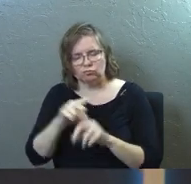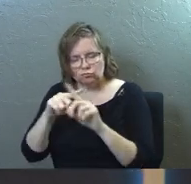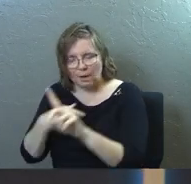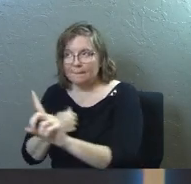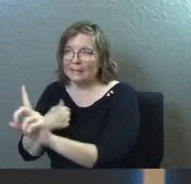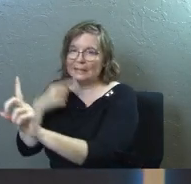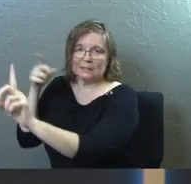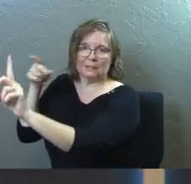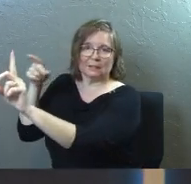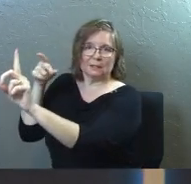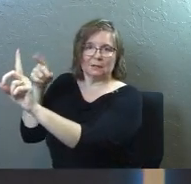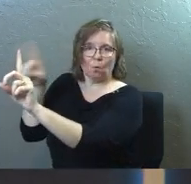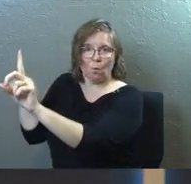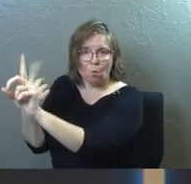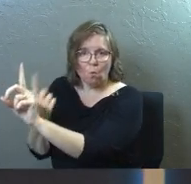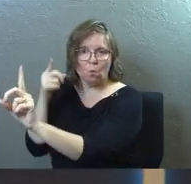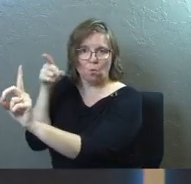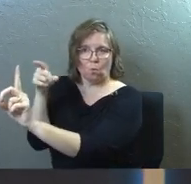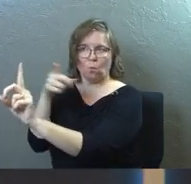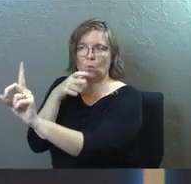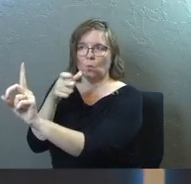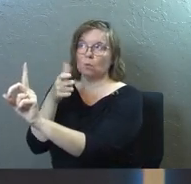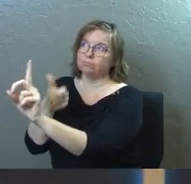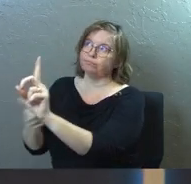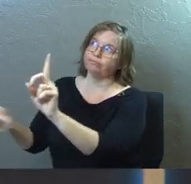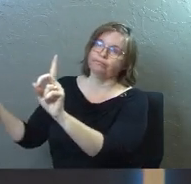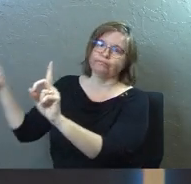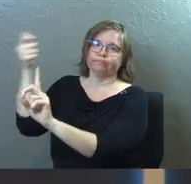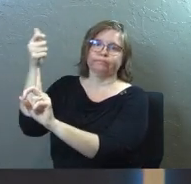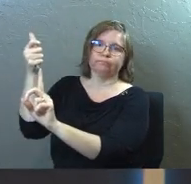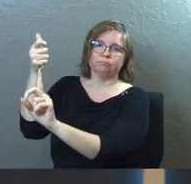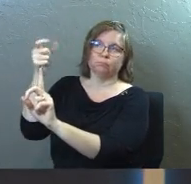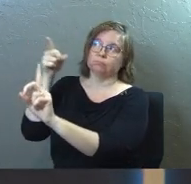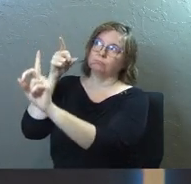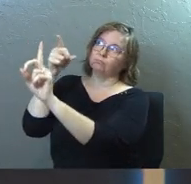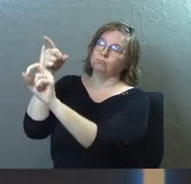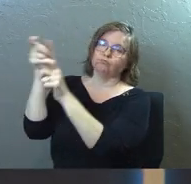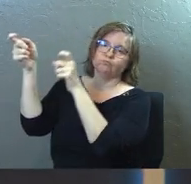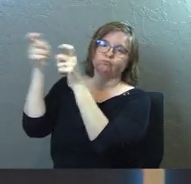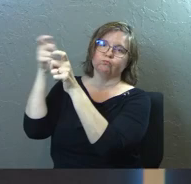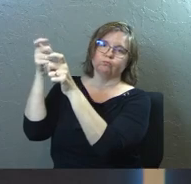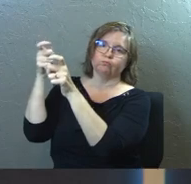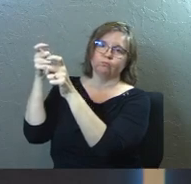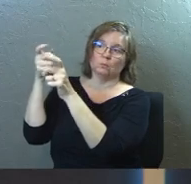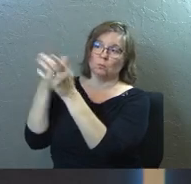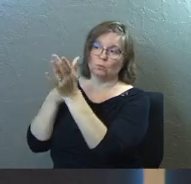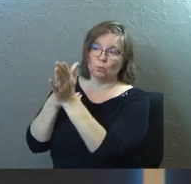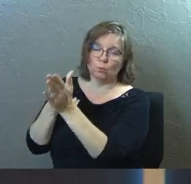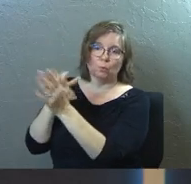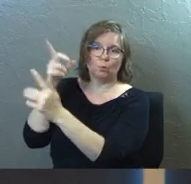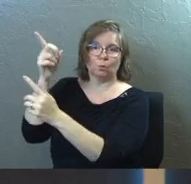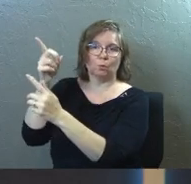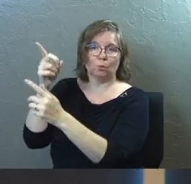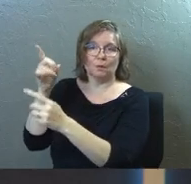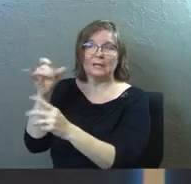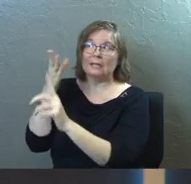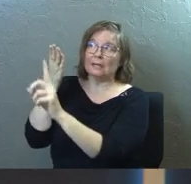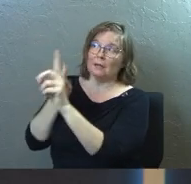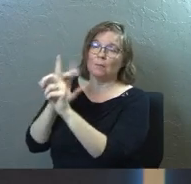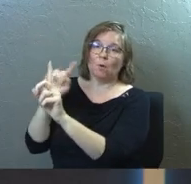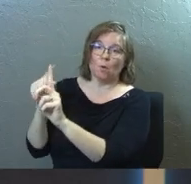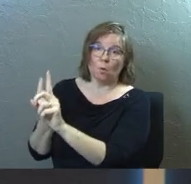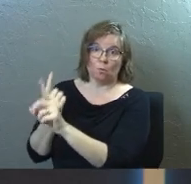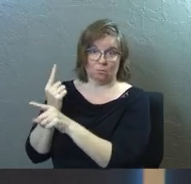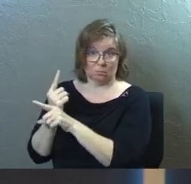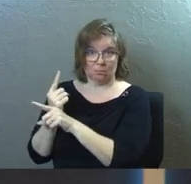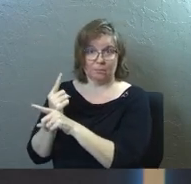in me. Let me be the only one who is this high on your life, who is up here and who reigns as a voice of truth. Just him and him